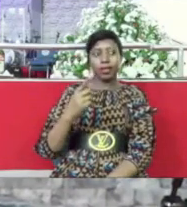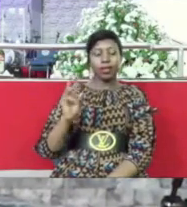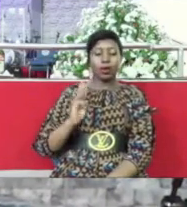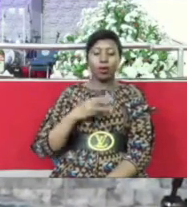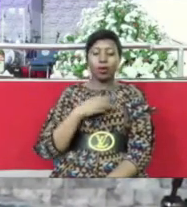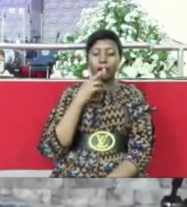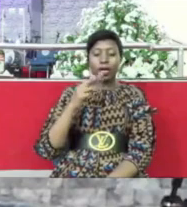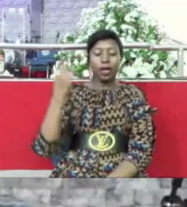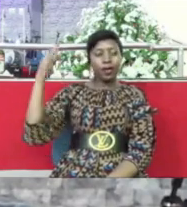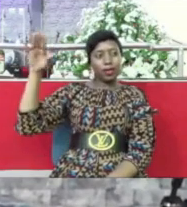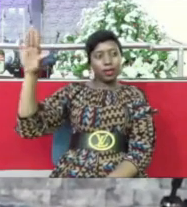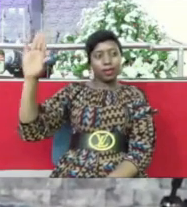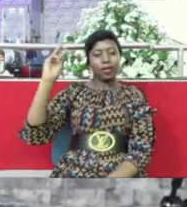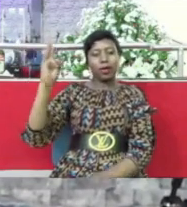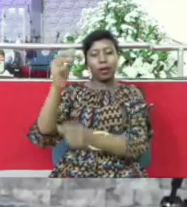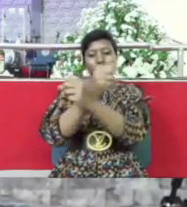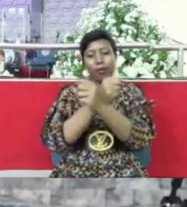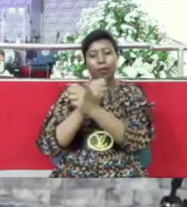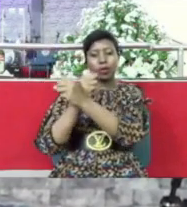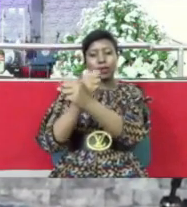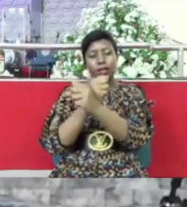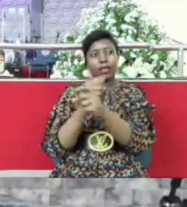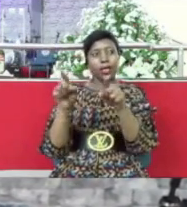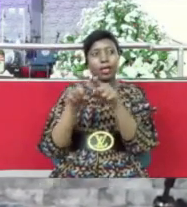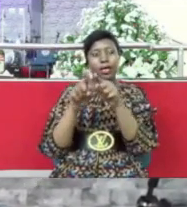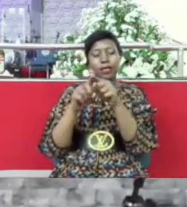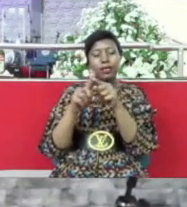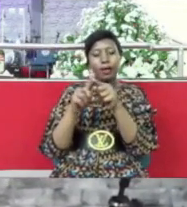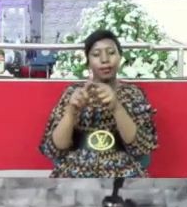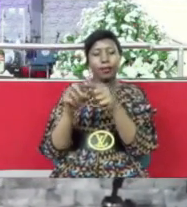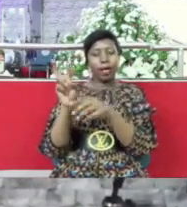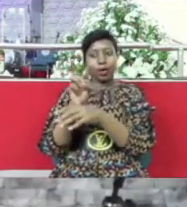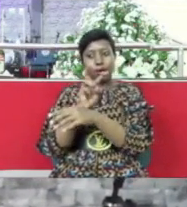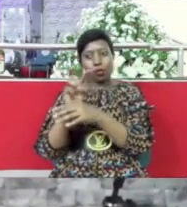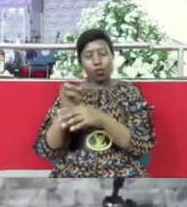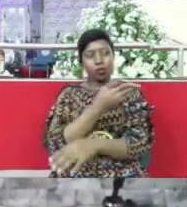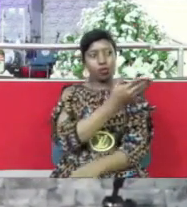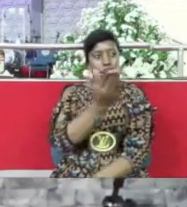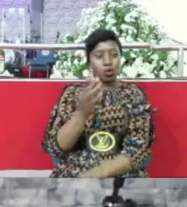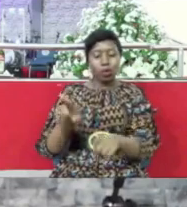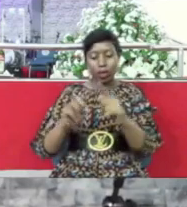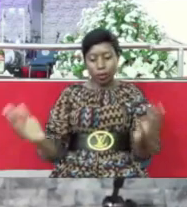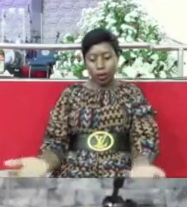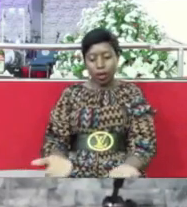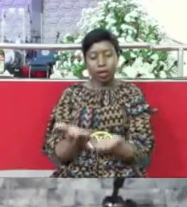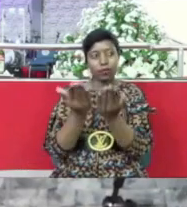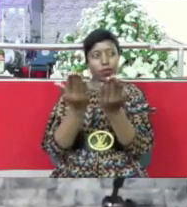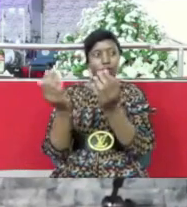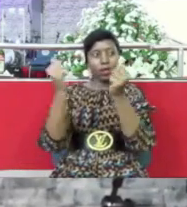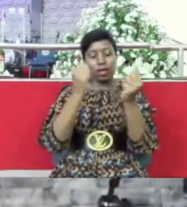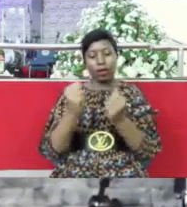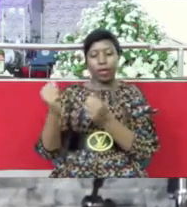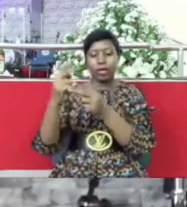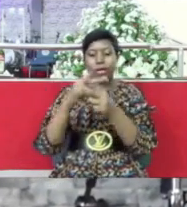you. Atawashughulikia. He will watch over you. Atawalinda. When a storm comes, upepo unapokuja, he will lift you up. Atawainueni. In the mighty name of the Lord. Katika